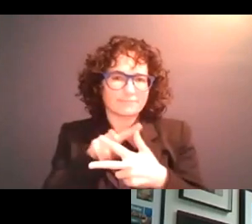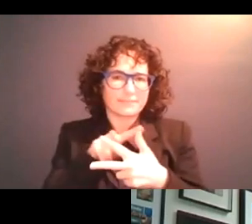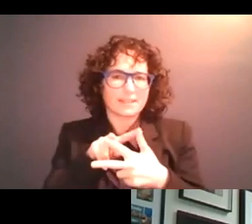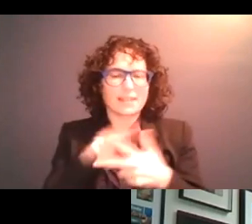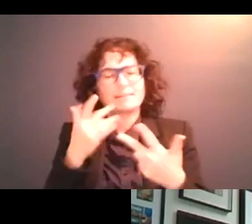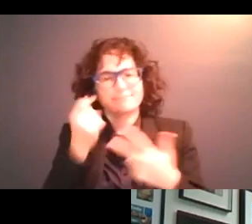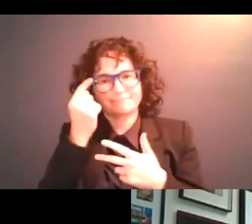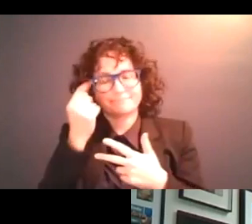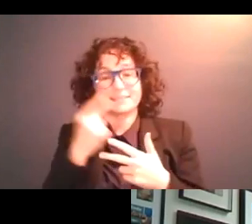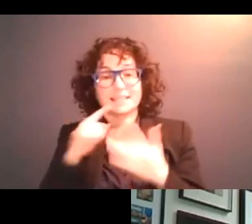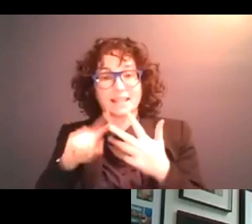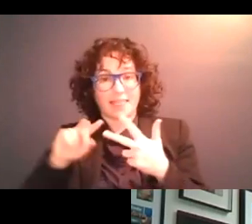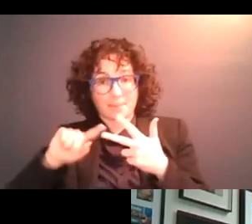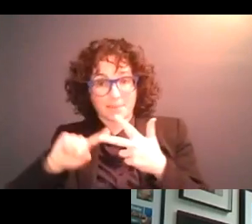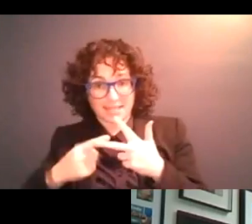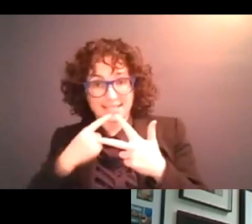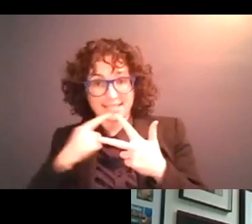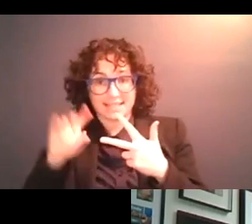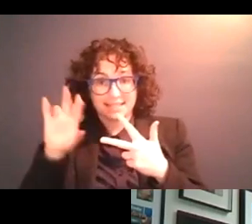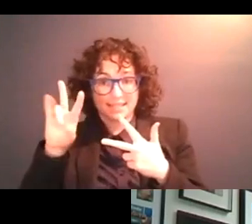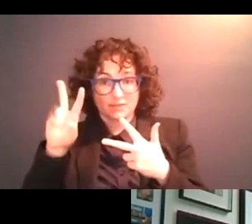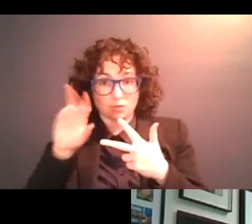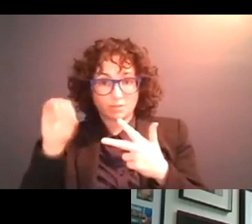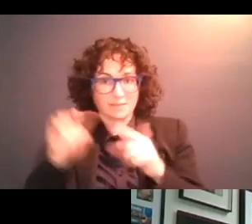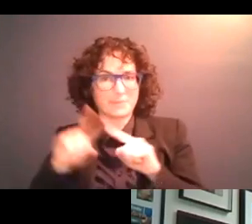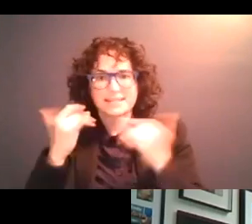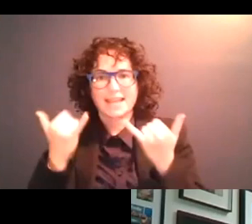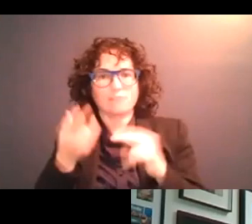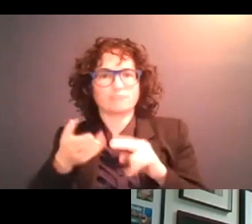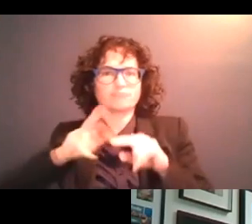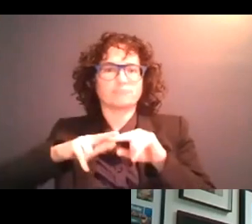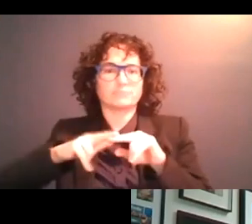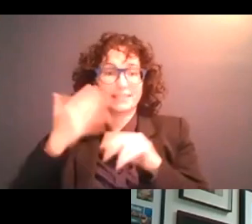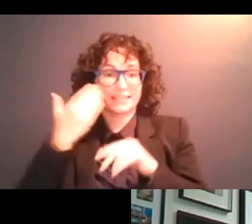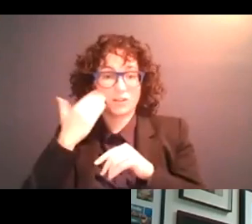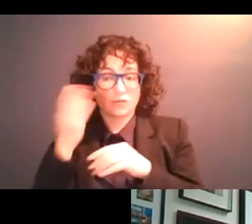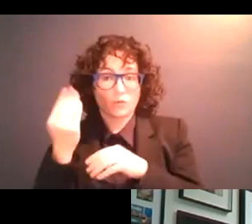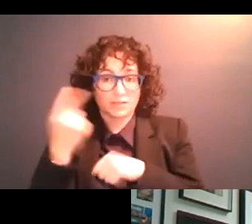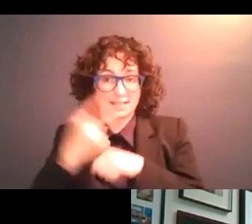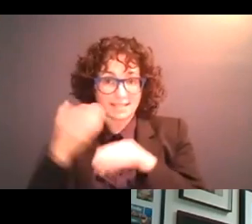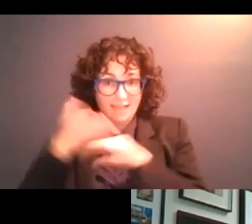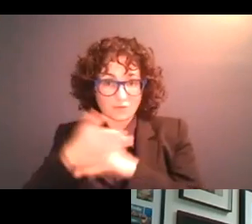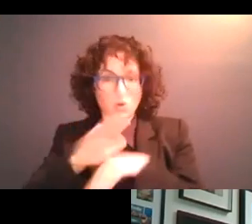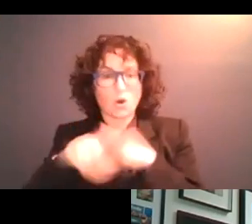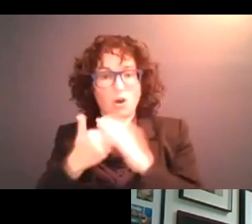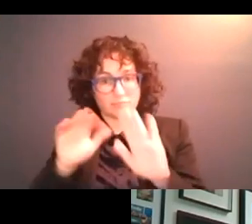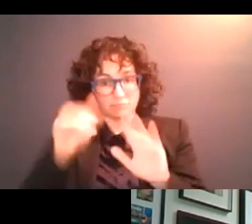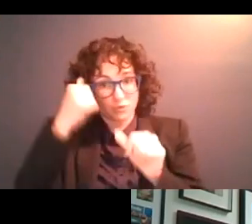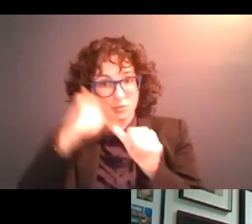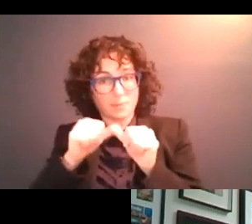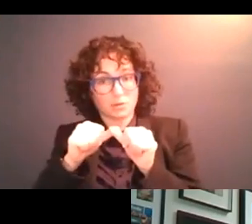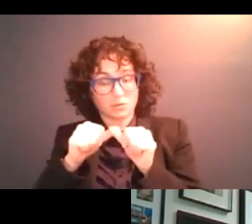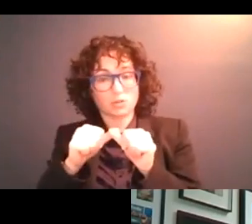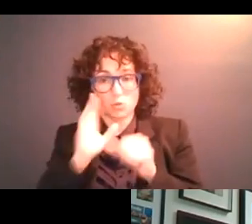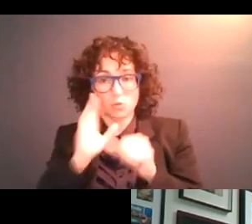initially 72% protection from Johnson & Johnson from the very single dose 14 days after. All of them, remember, you get